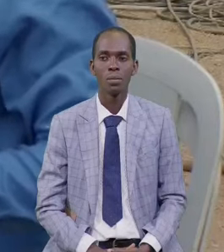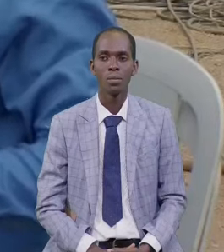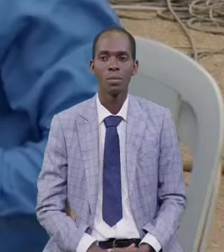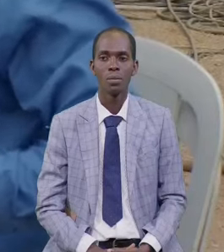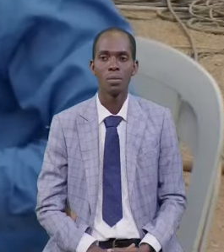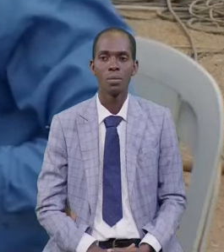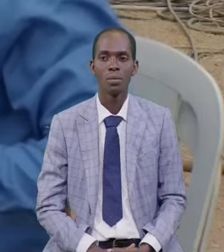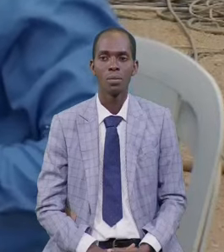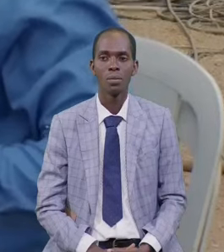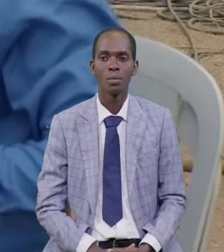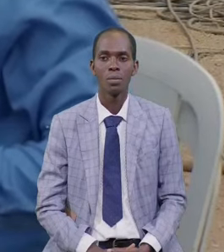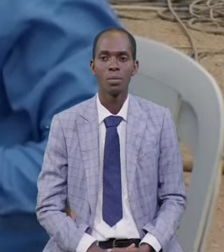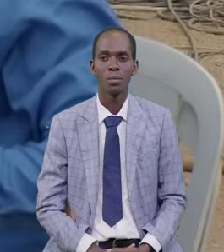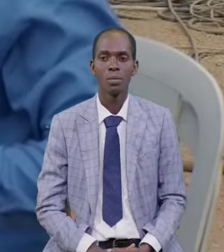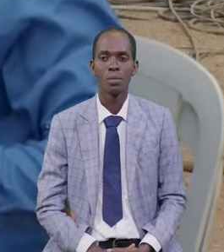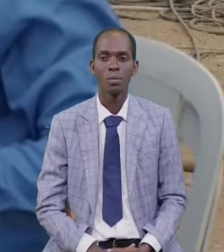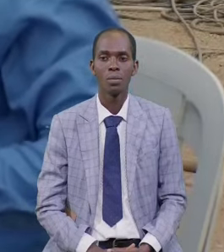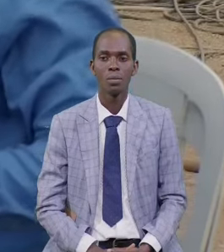is